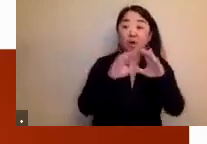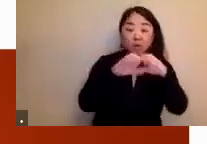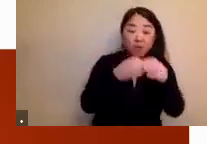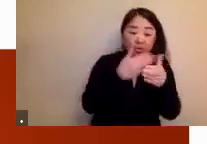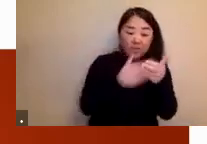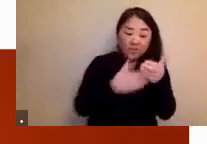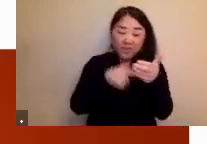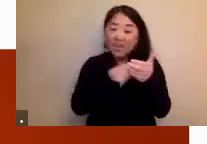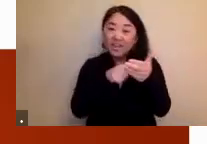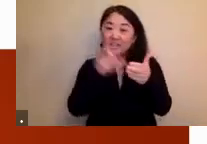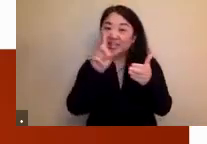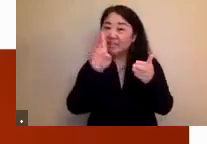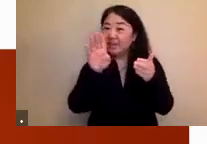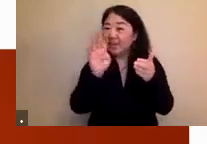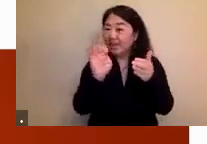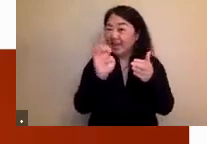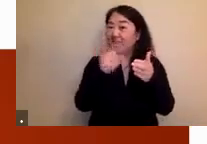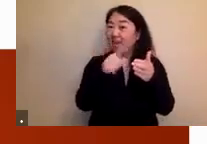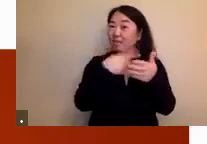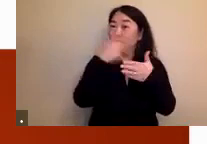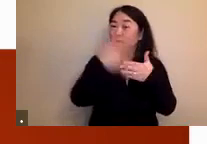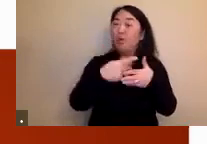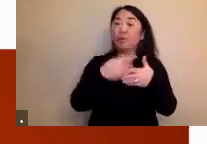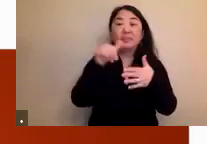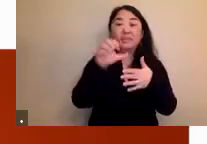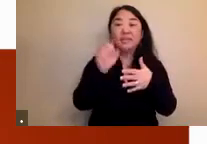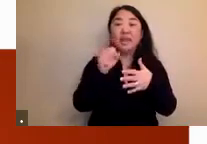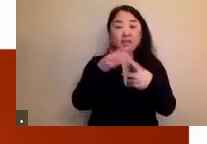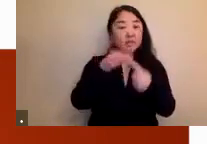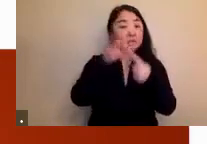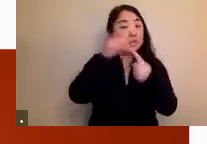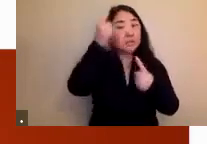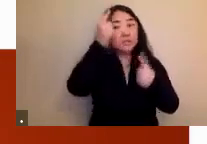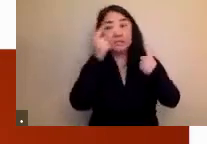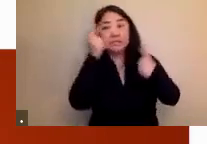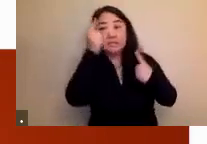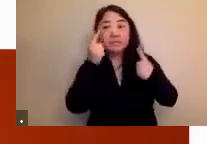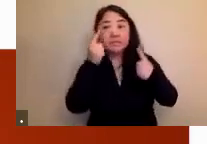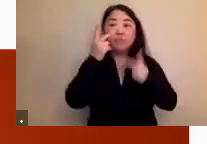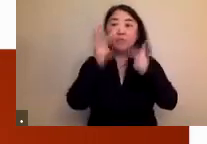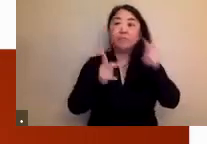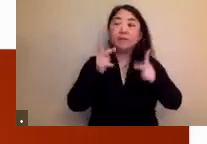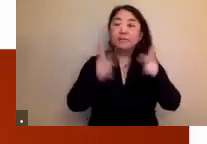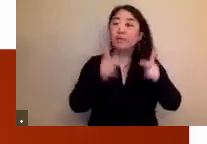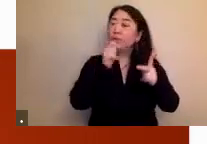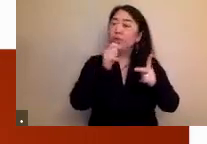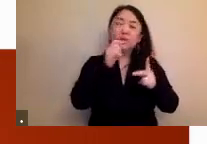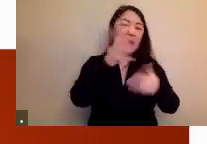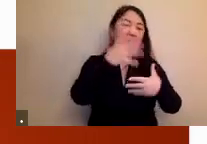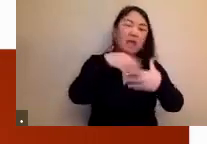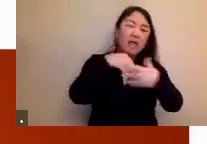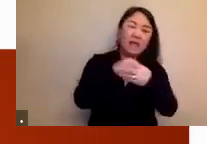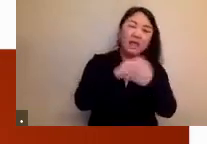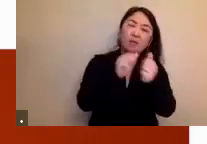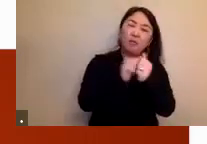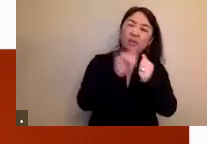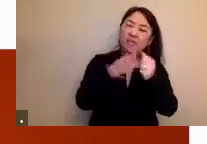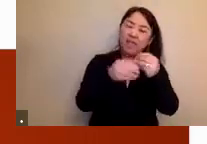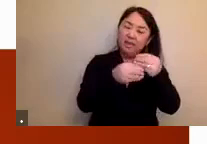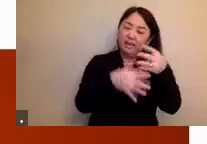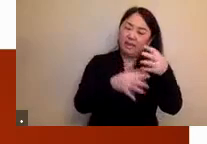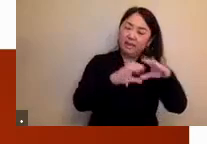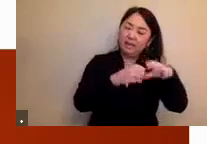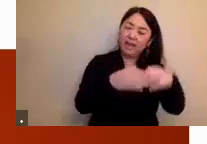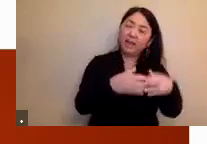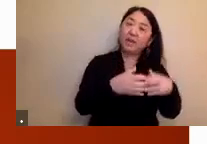Business Program that does take special consideration for people that do not fall into that category,